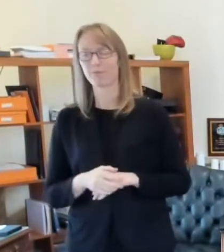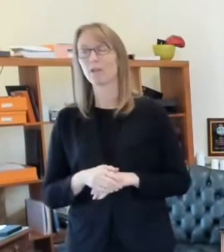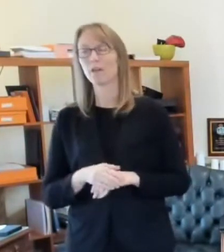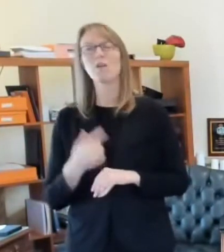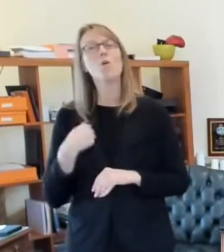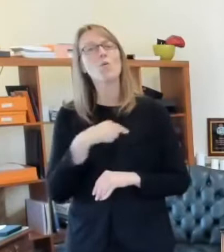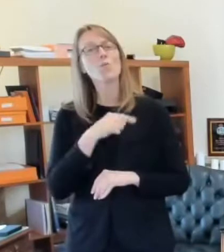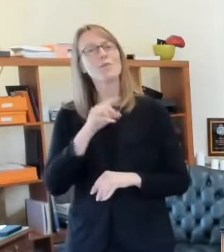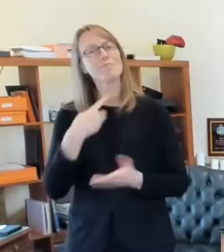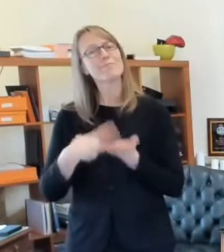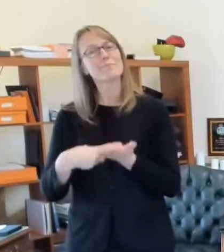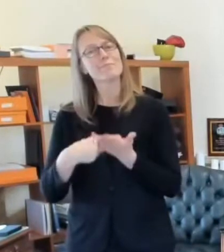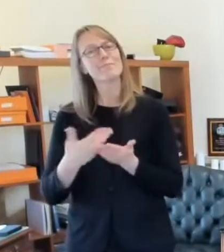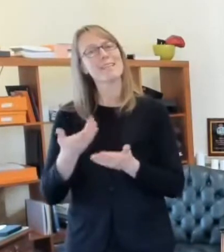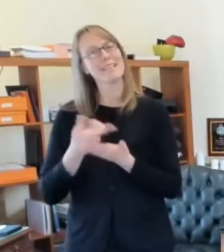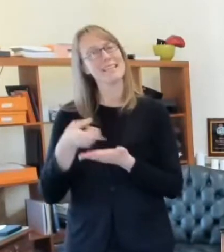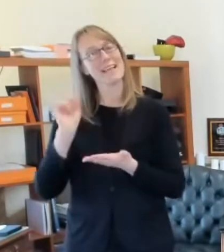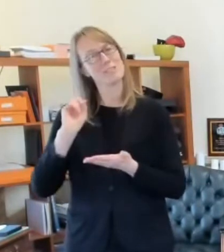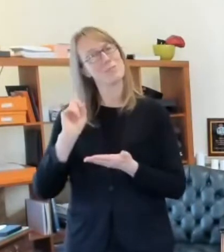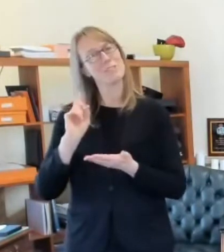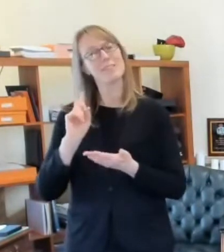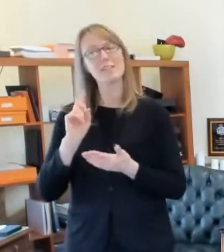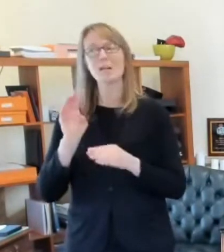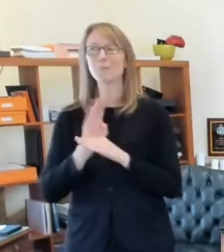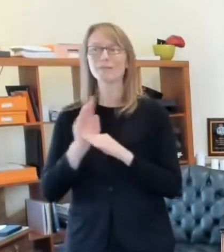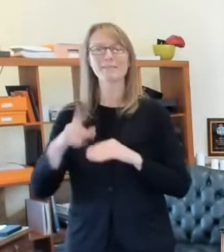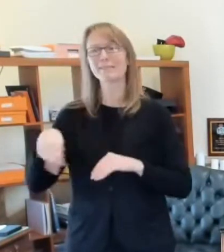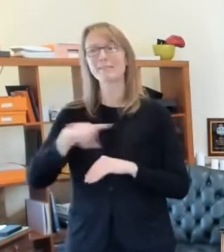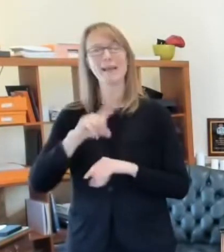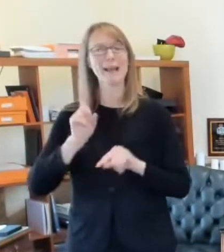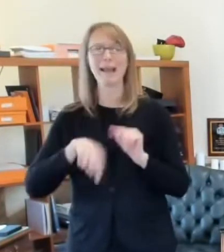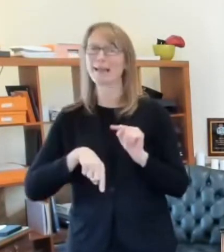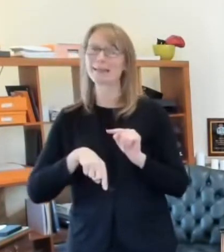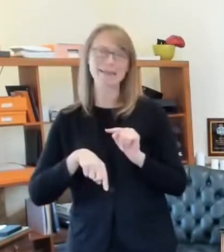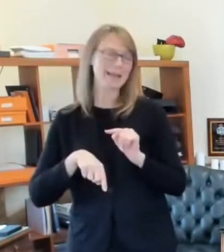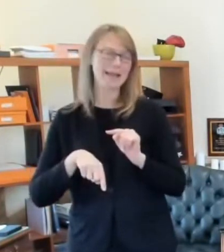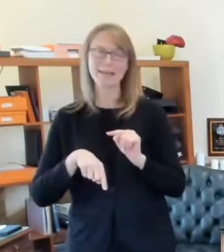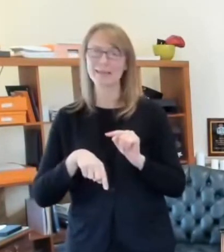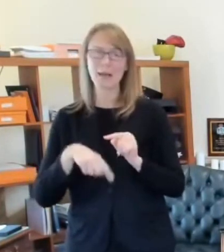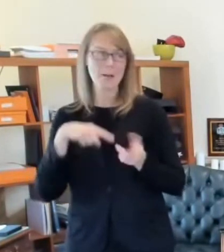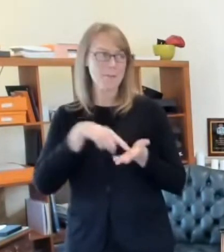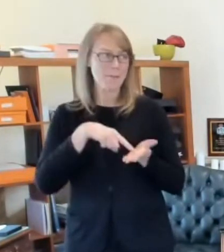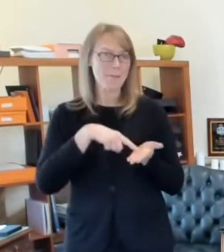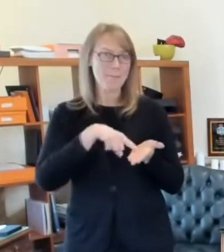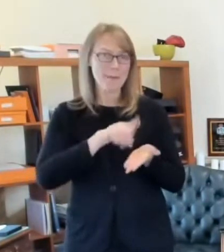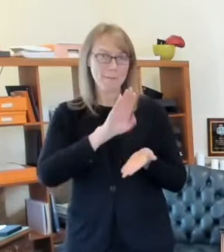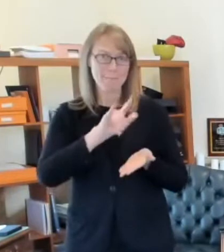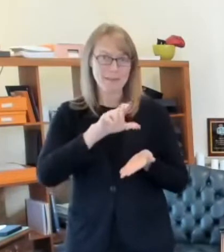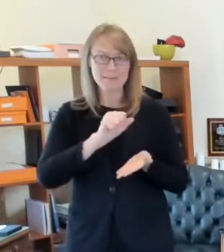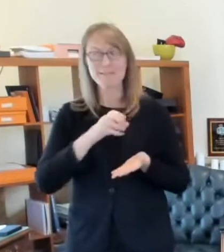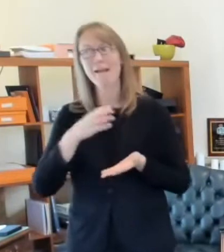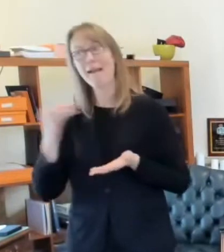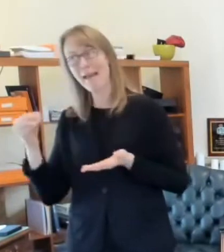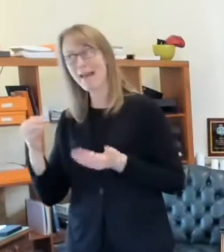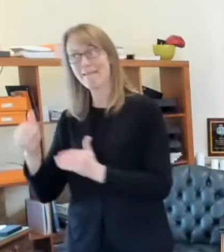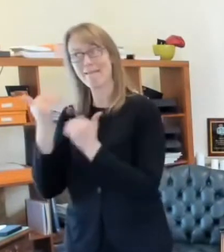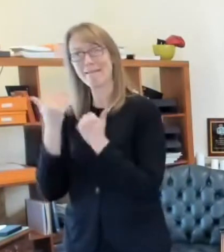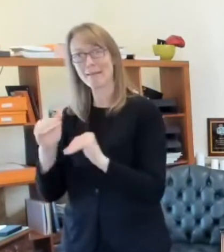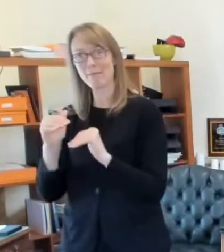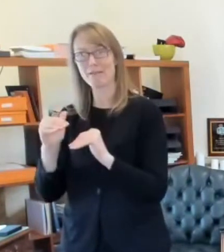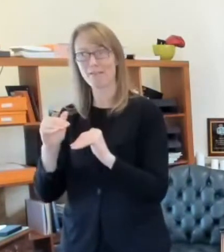and have the staff come in for 25%. We are considering it, but as you heard, if you were on earlier